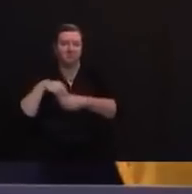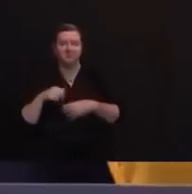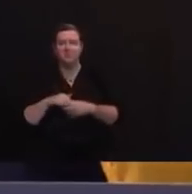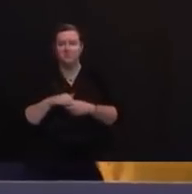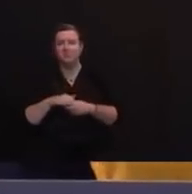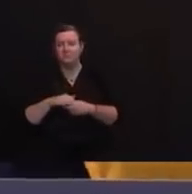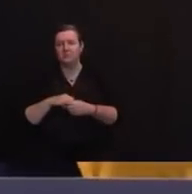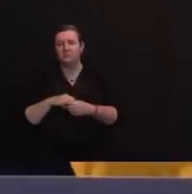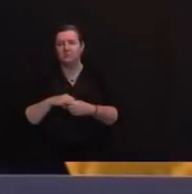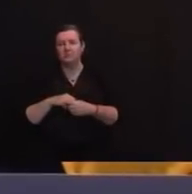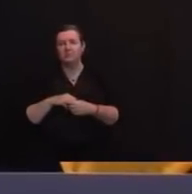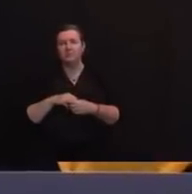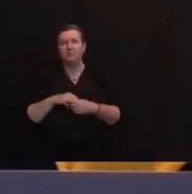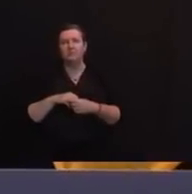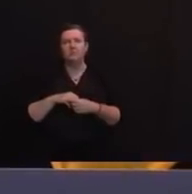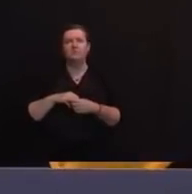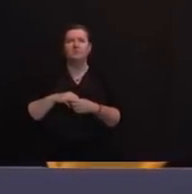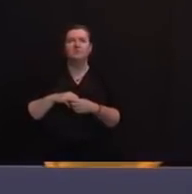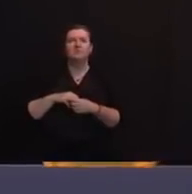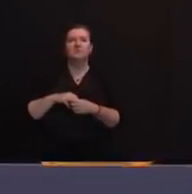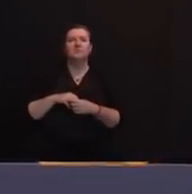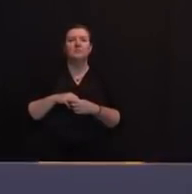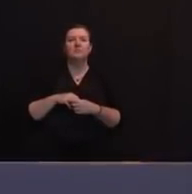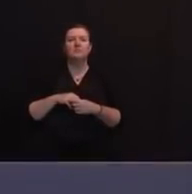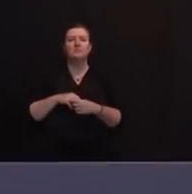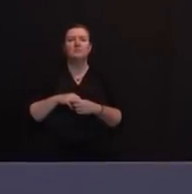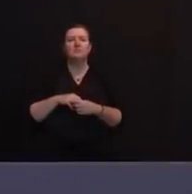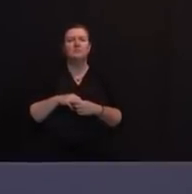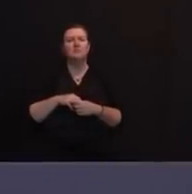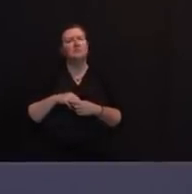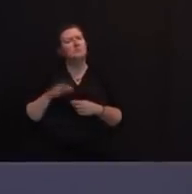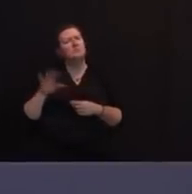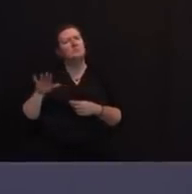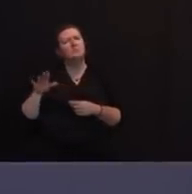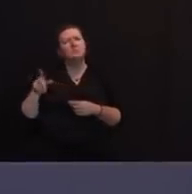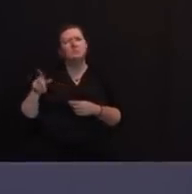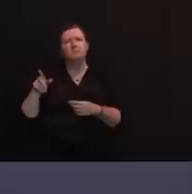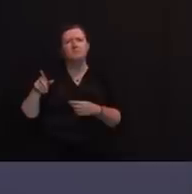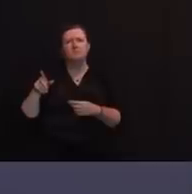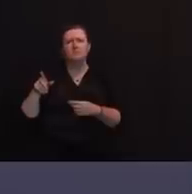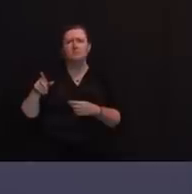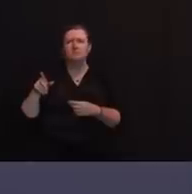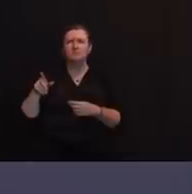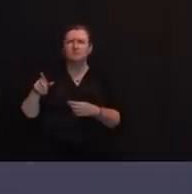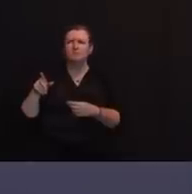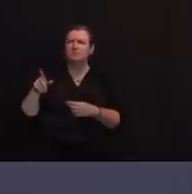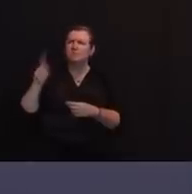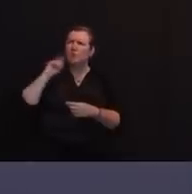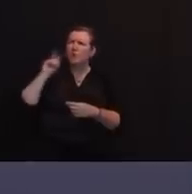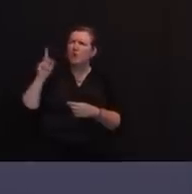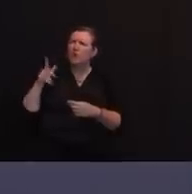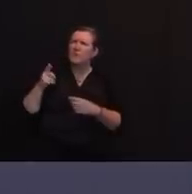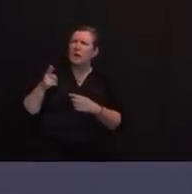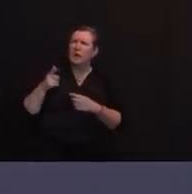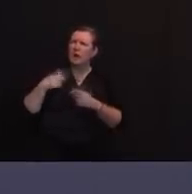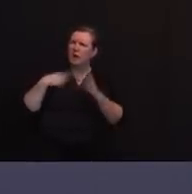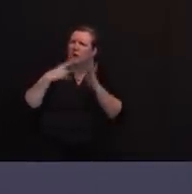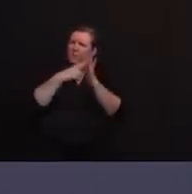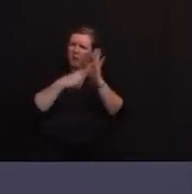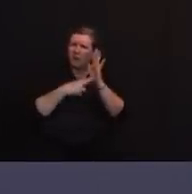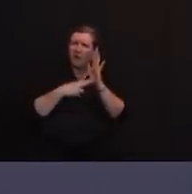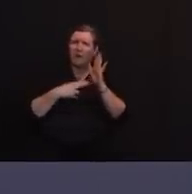that someone tried to sign up and they were spat out and whatnot. I mean, there's probably going to be some of that, but my advice is go back in, right?